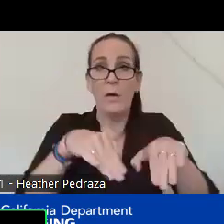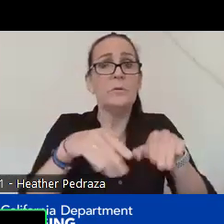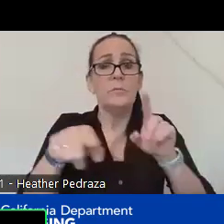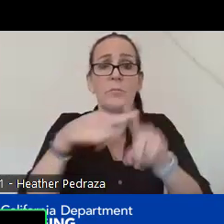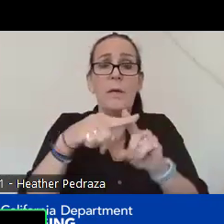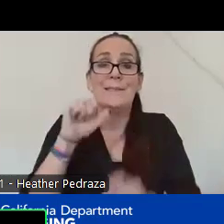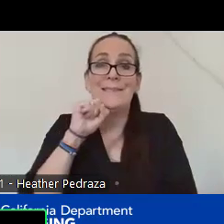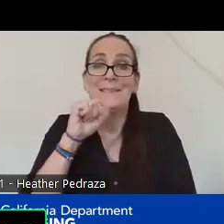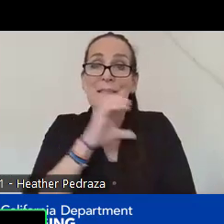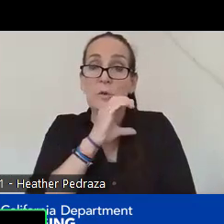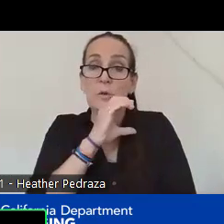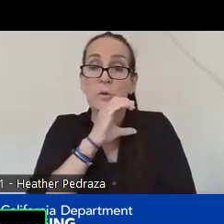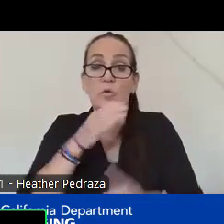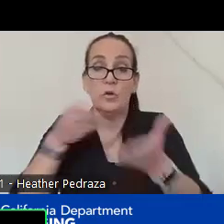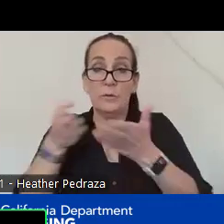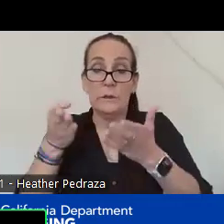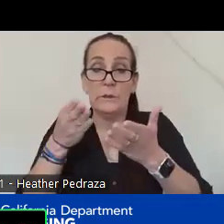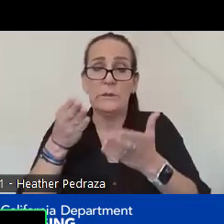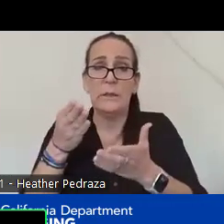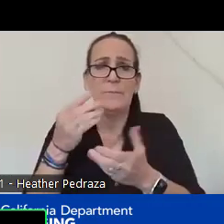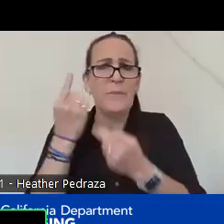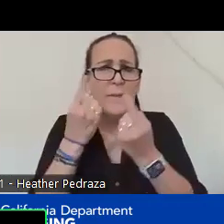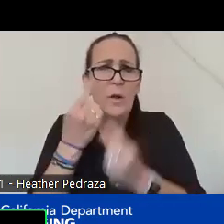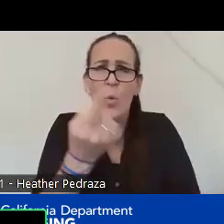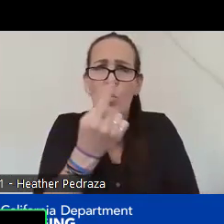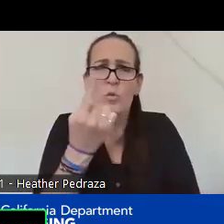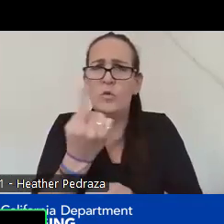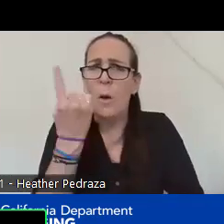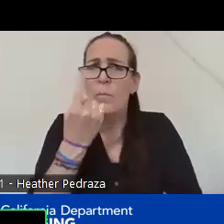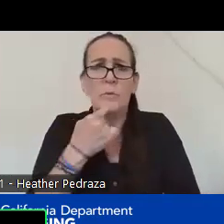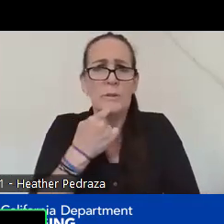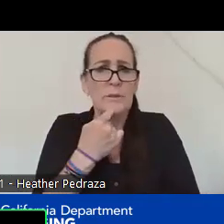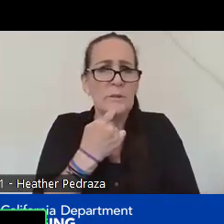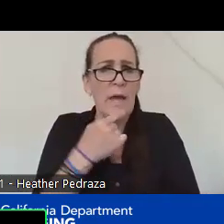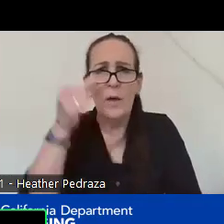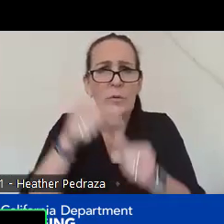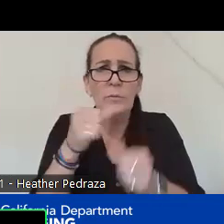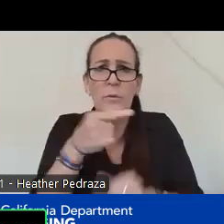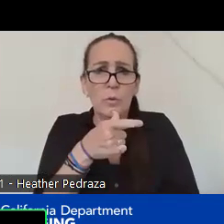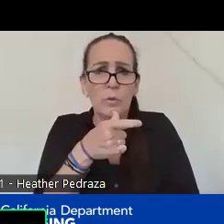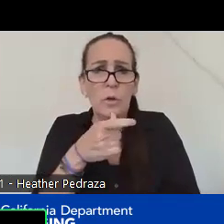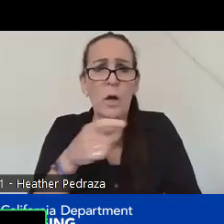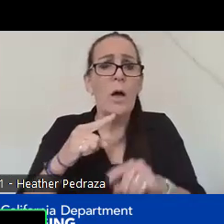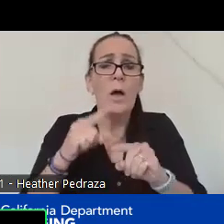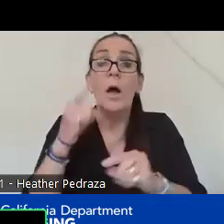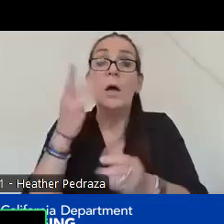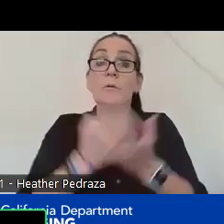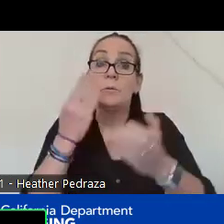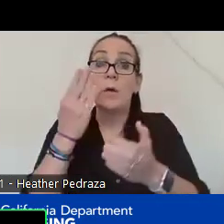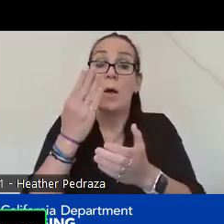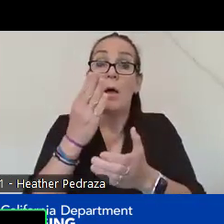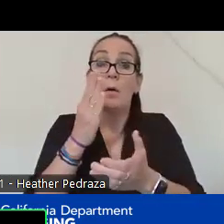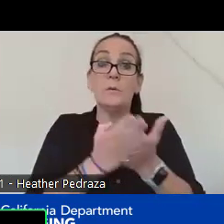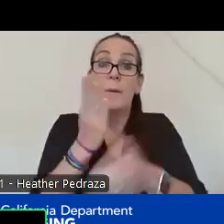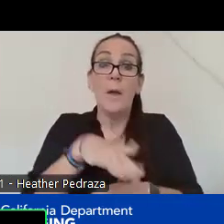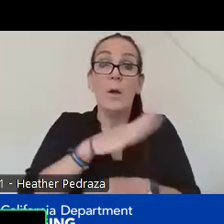one of you said, and I don't remember who said it, in certain parts of California, there's a lot